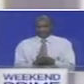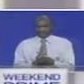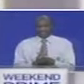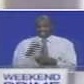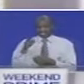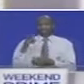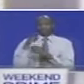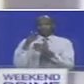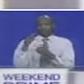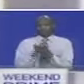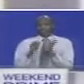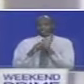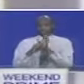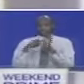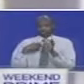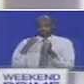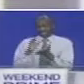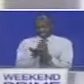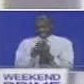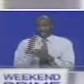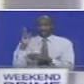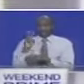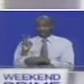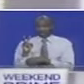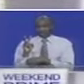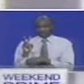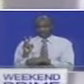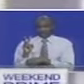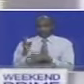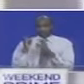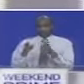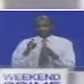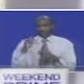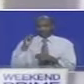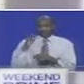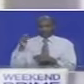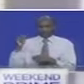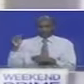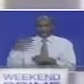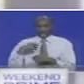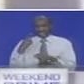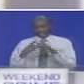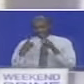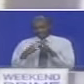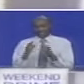baton is indeed a symbol of the shared values of a common bond of friendship and experiences.